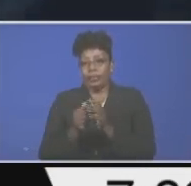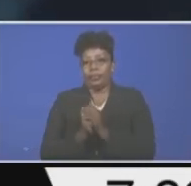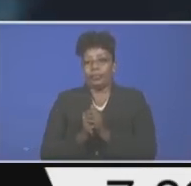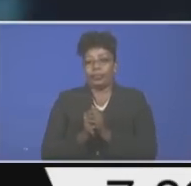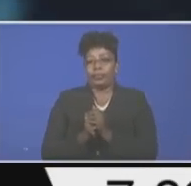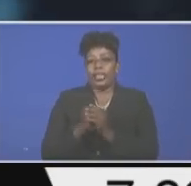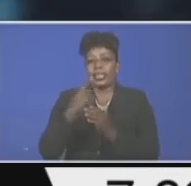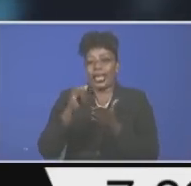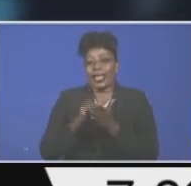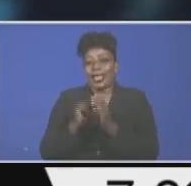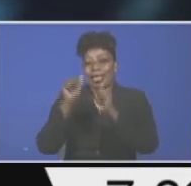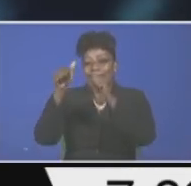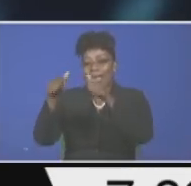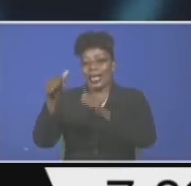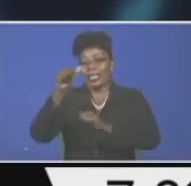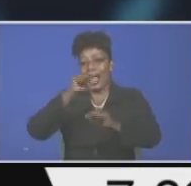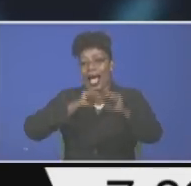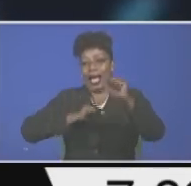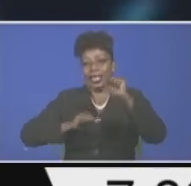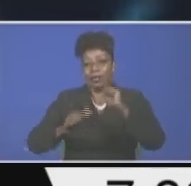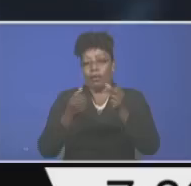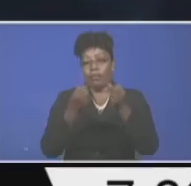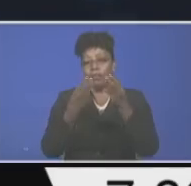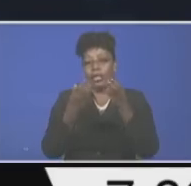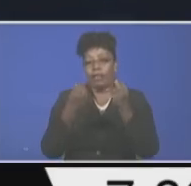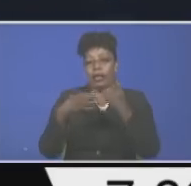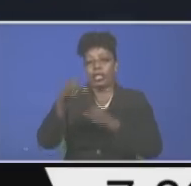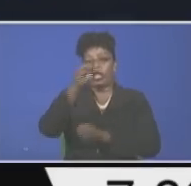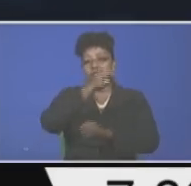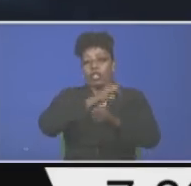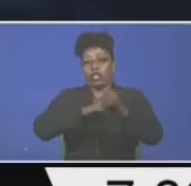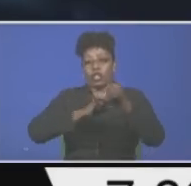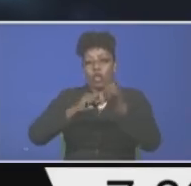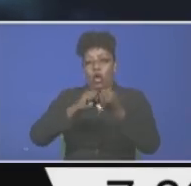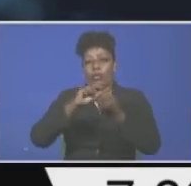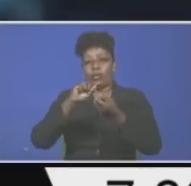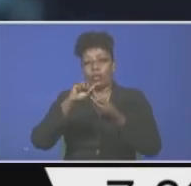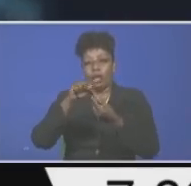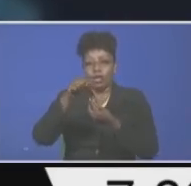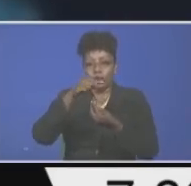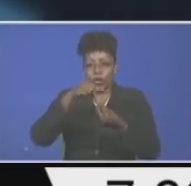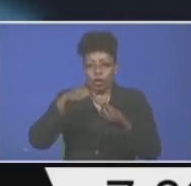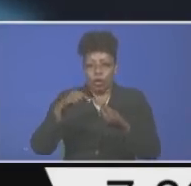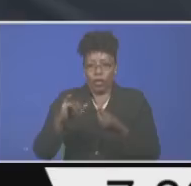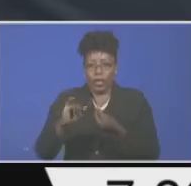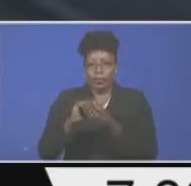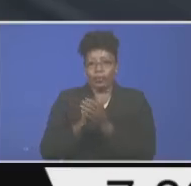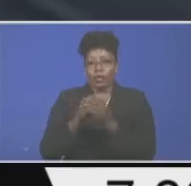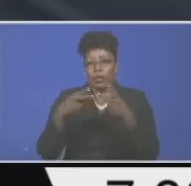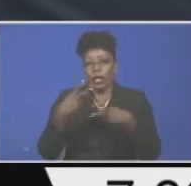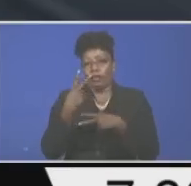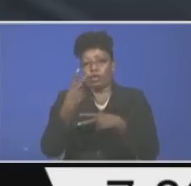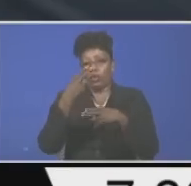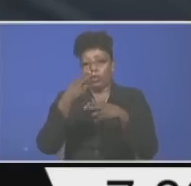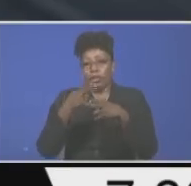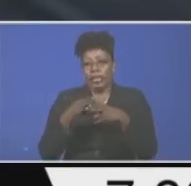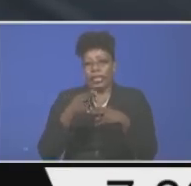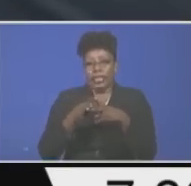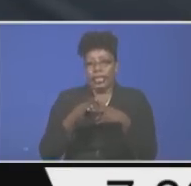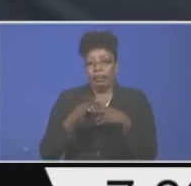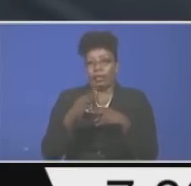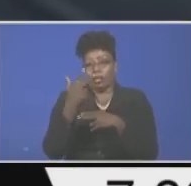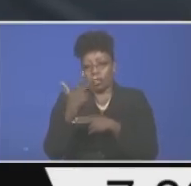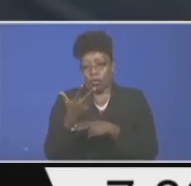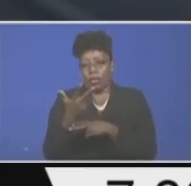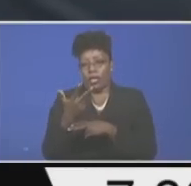Dean adds the Atlantic is very active with multiple storms churning simultaneously. We have two really